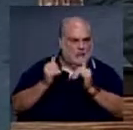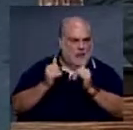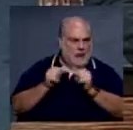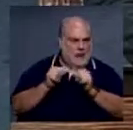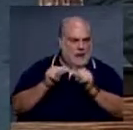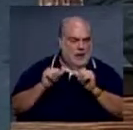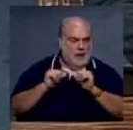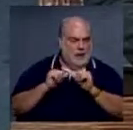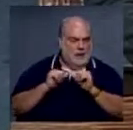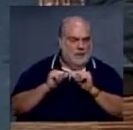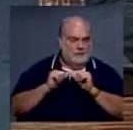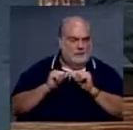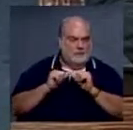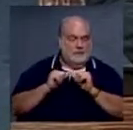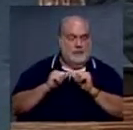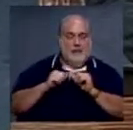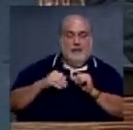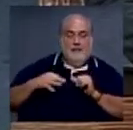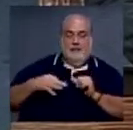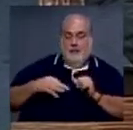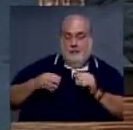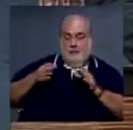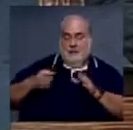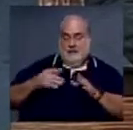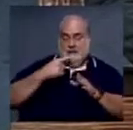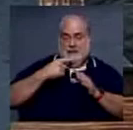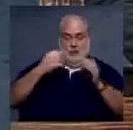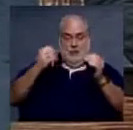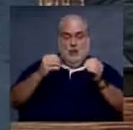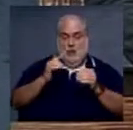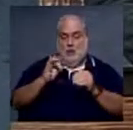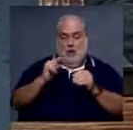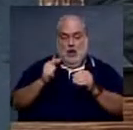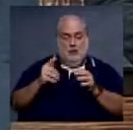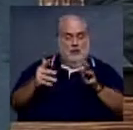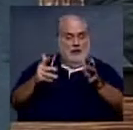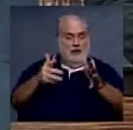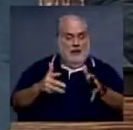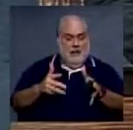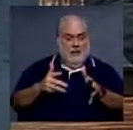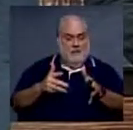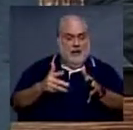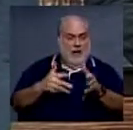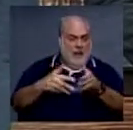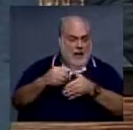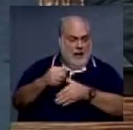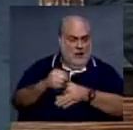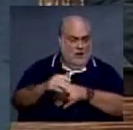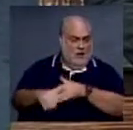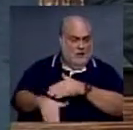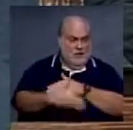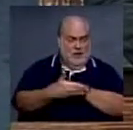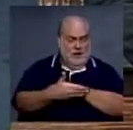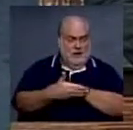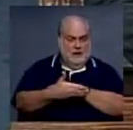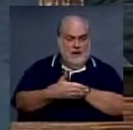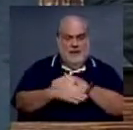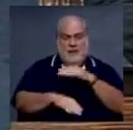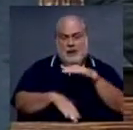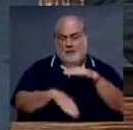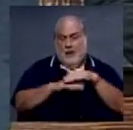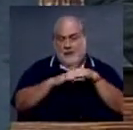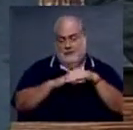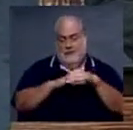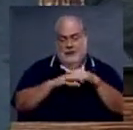the applicant indicated that no dogs would be left or boarded or left out overnight. The kennel capacity for